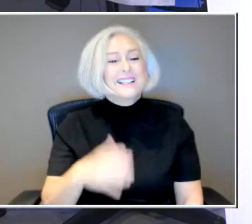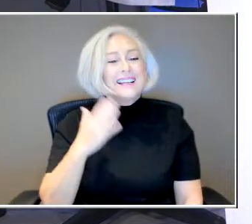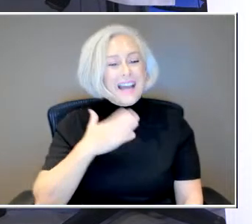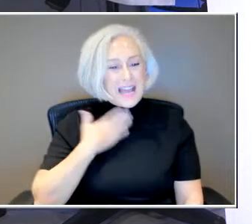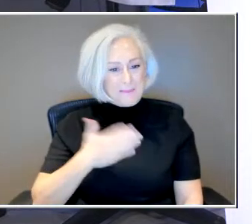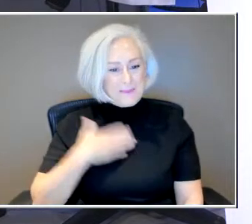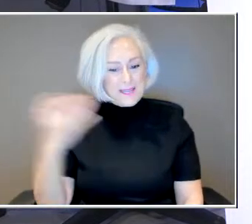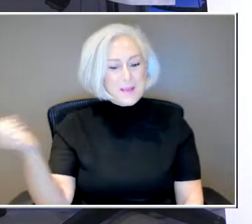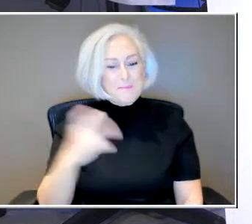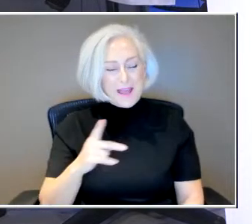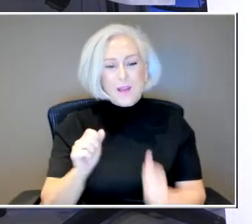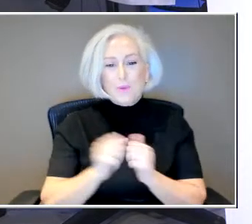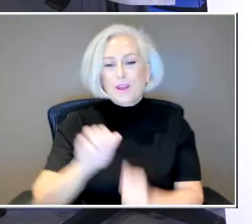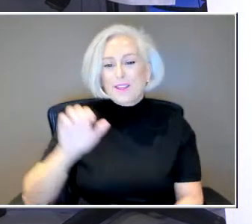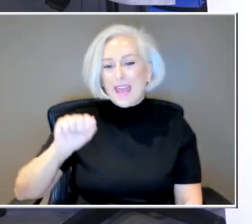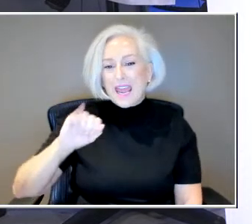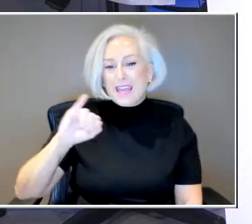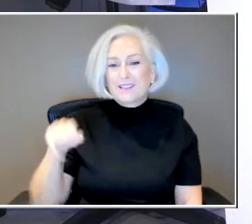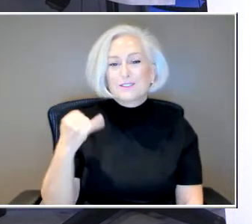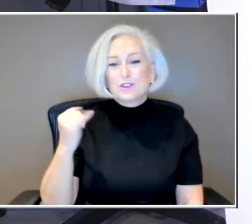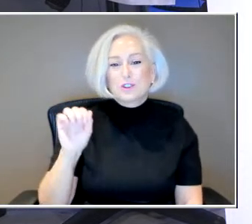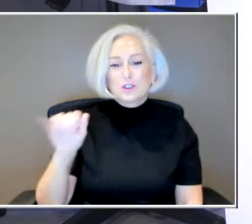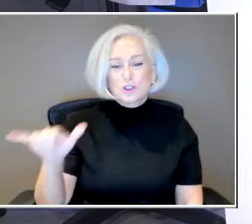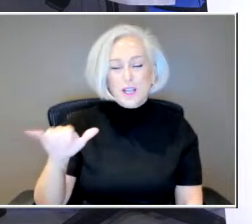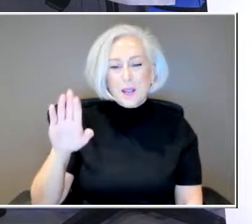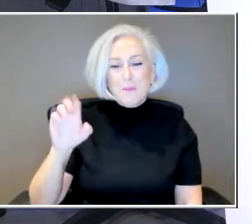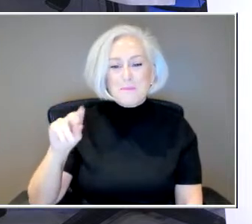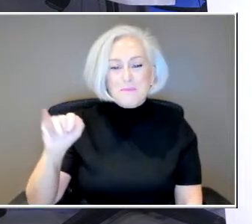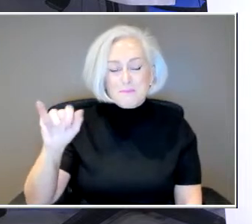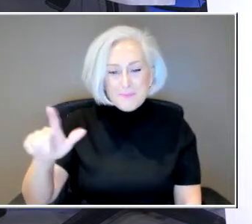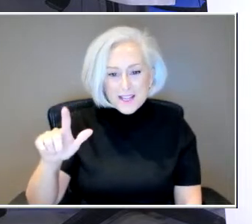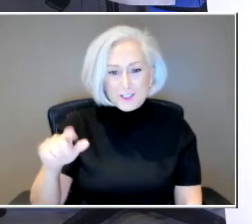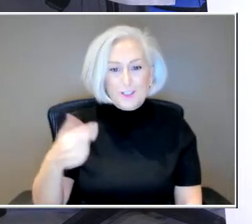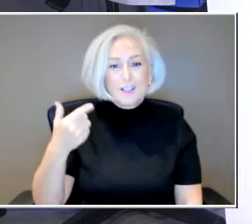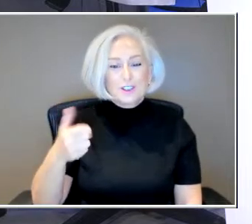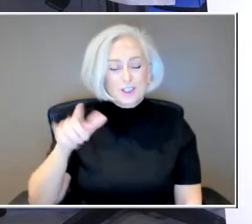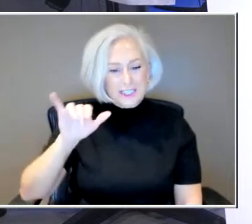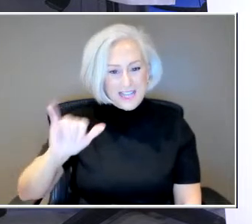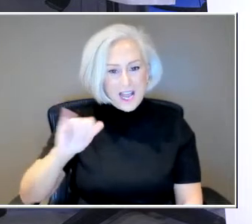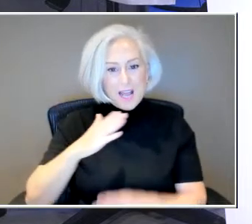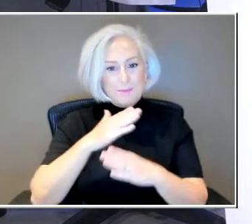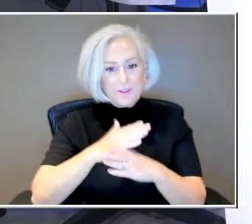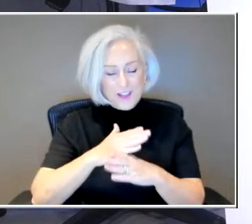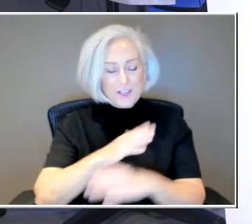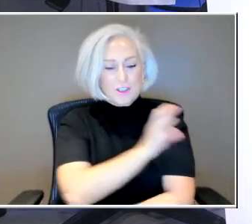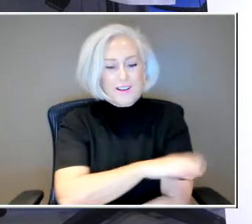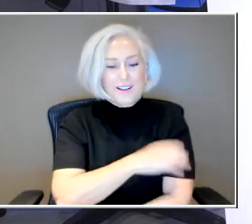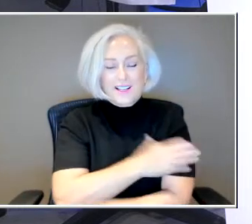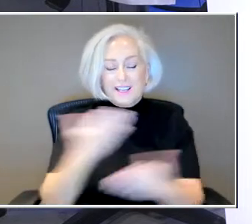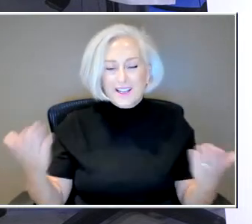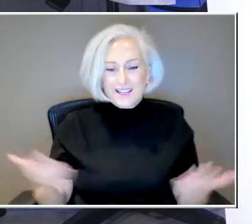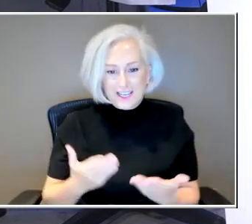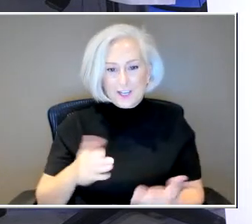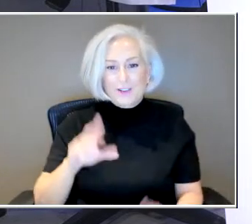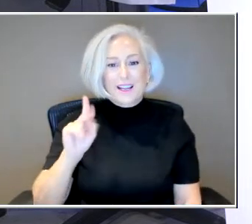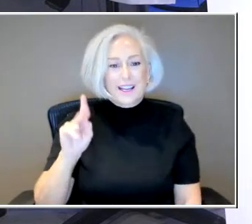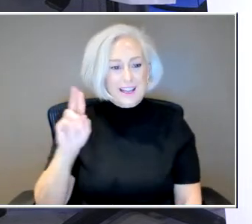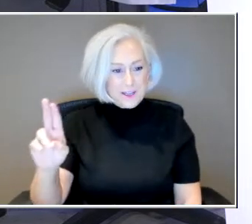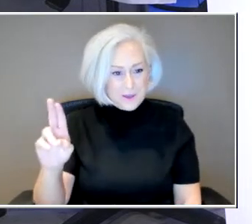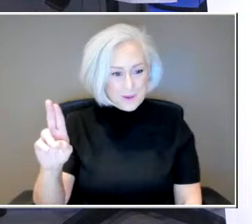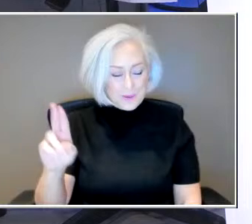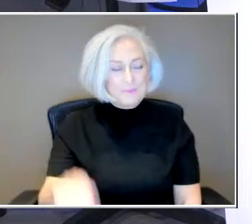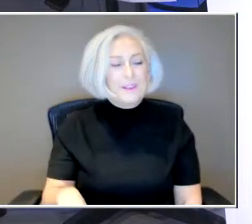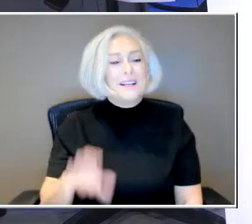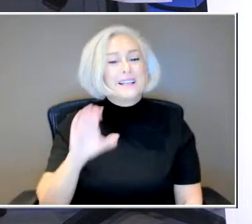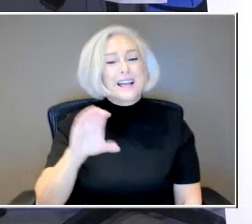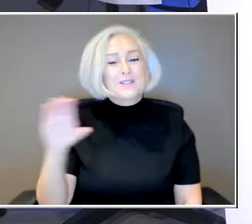A.J. Banzel, a gastroenterologist and medical director of the GI Cancers Prevention Clinic at the University of Kansas Cancer Center. Good to see you. My pleasure to be